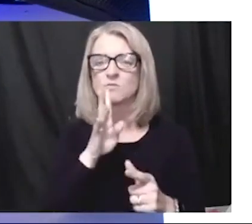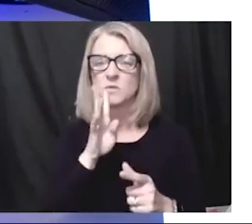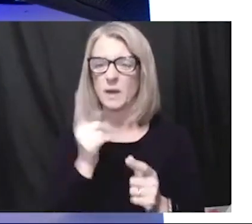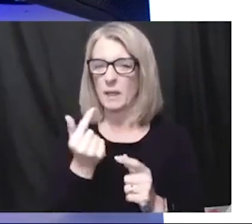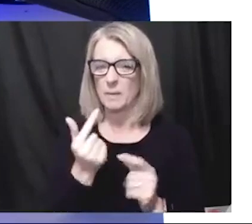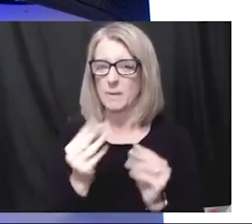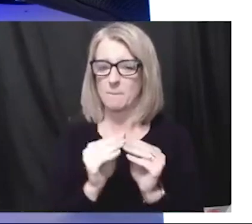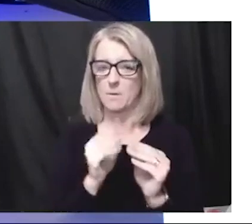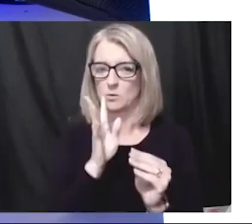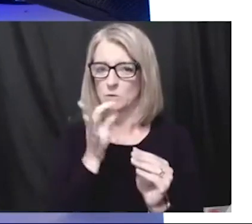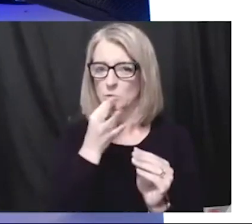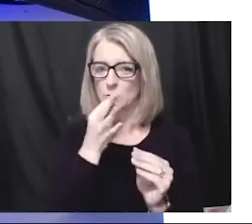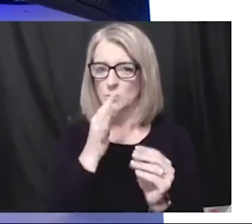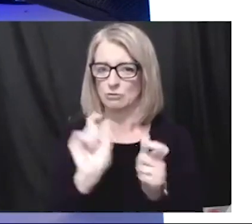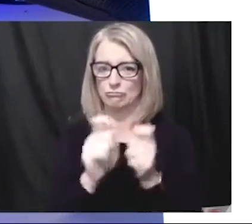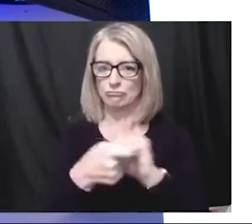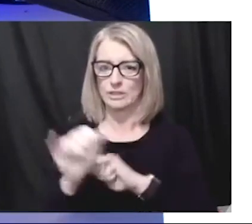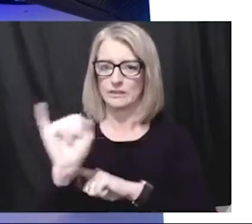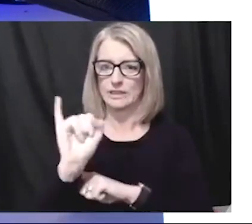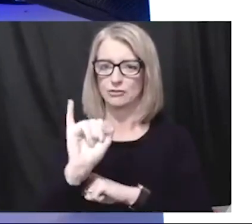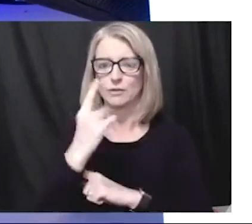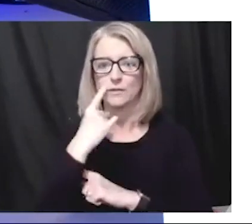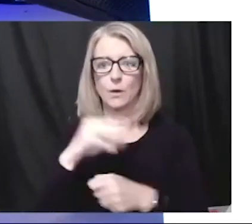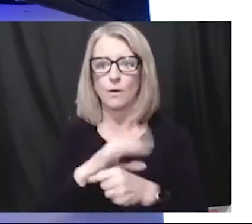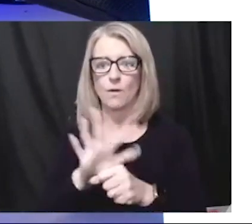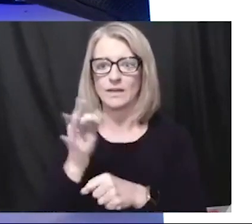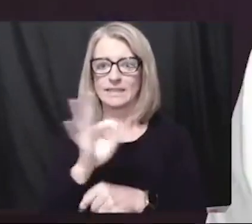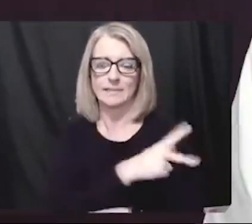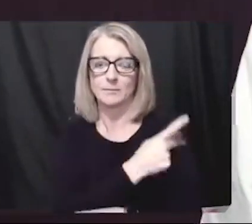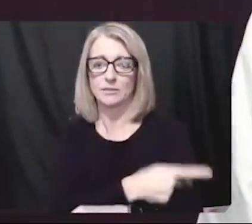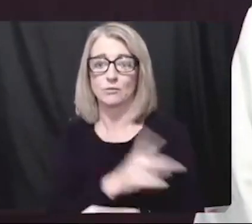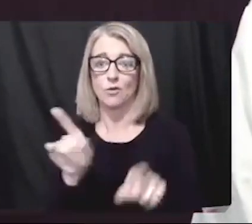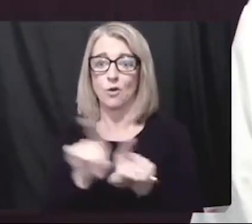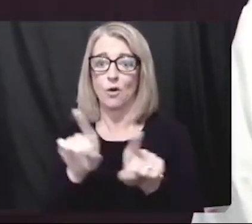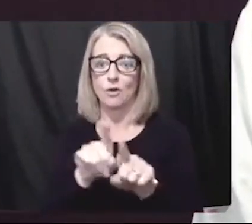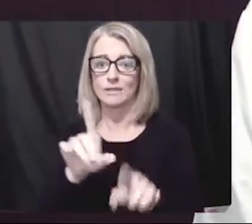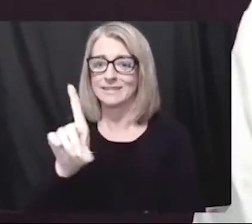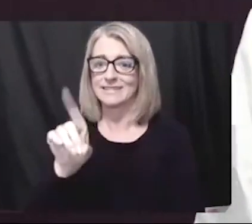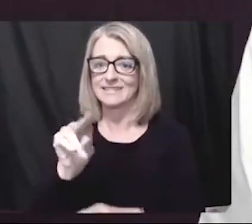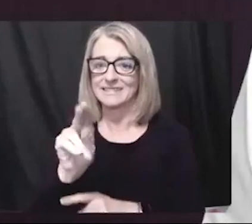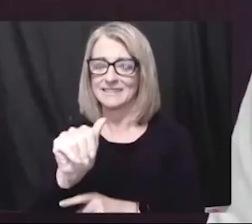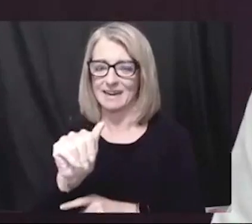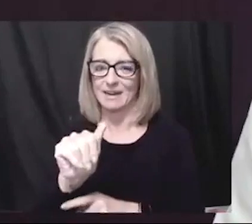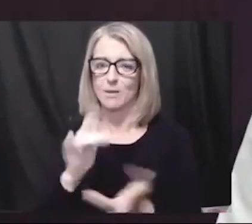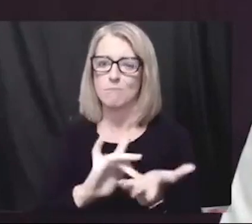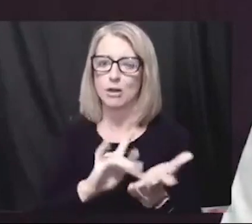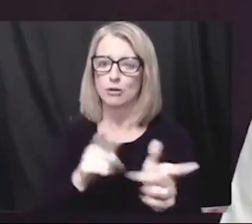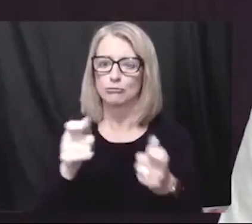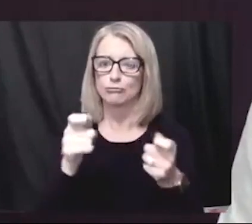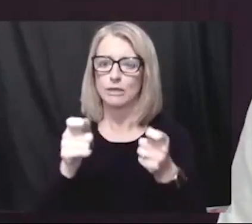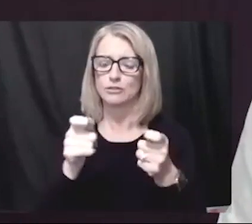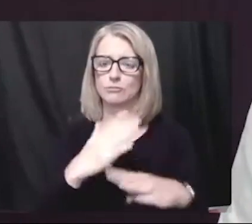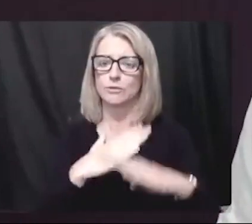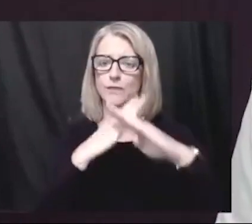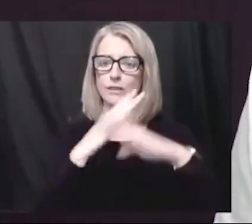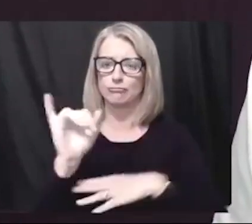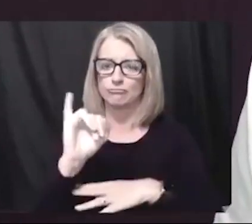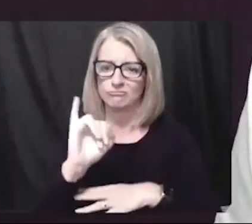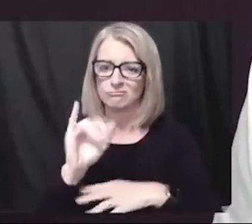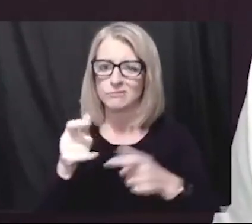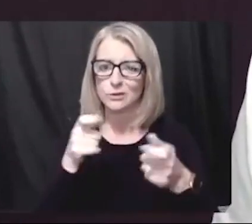in insurance for COVID-19 patients. Also coming up in a few minutes will be Dr. Dana Hawkinson, the Medical Director of Infection Prevention and Control. He's going to join us